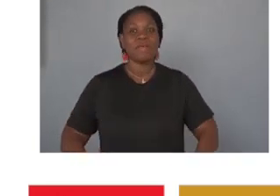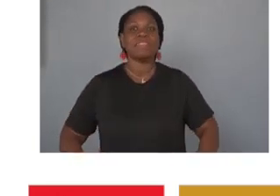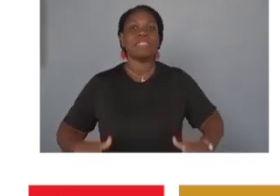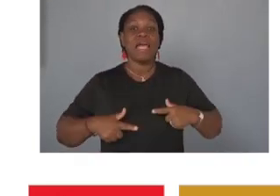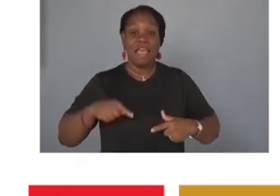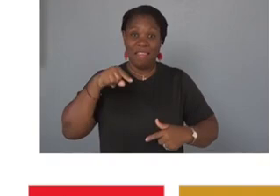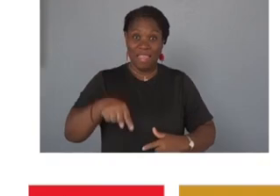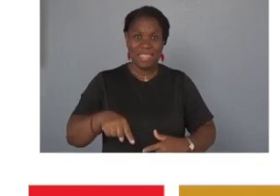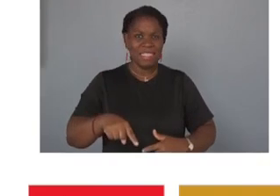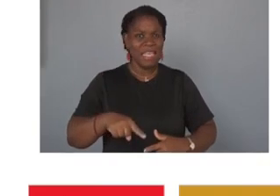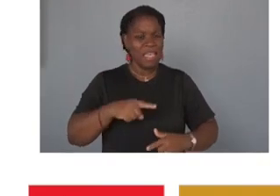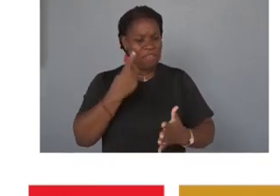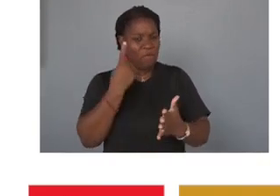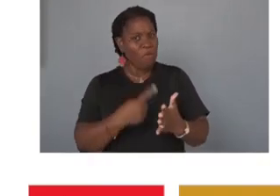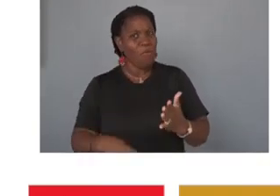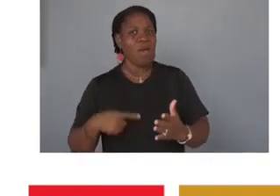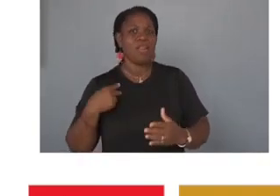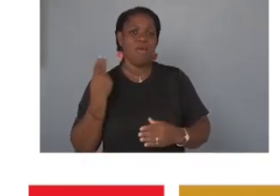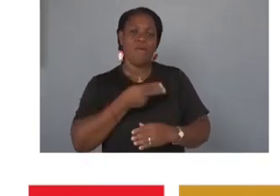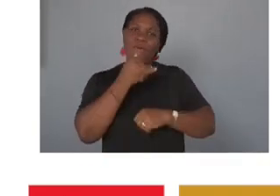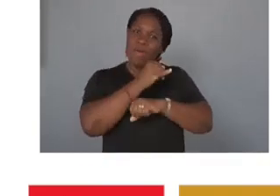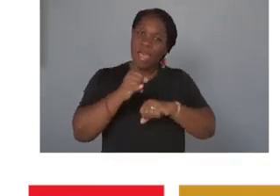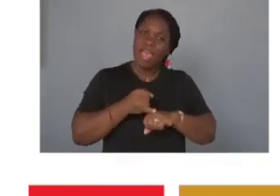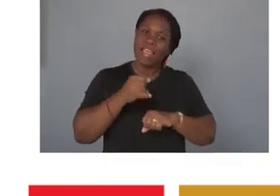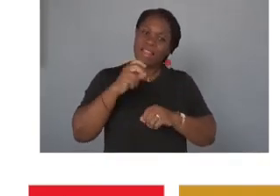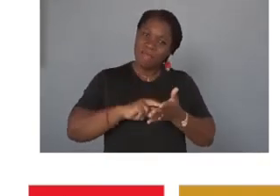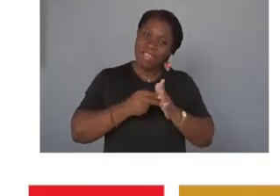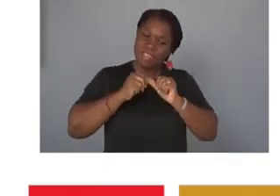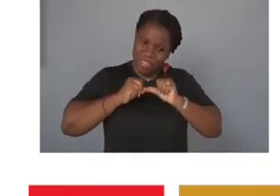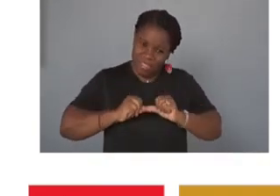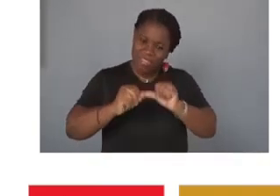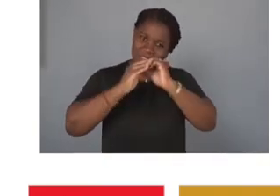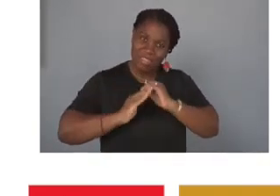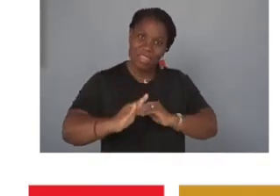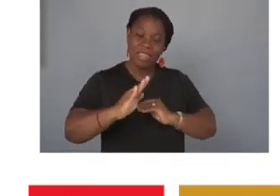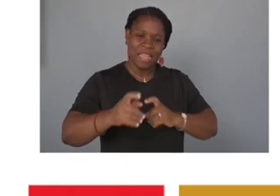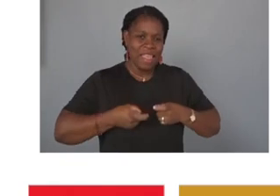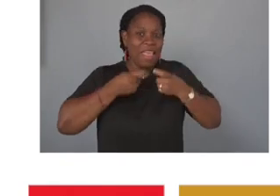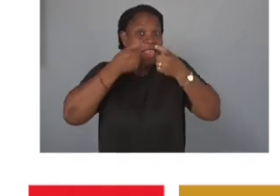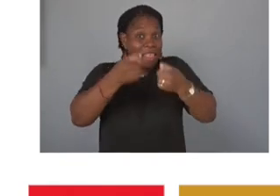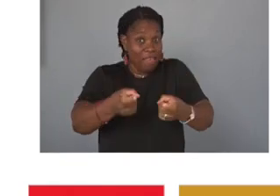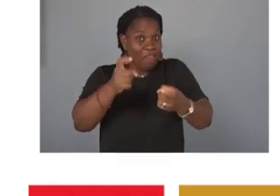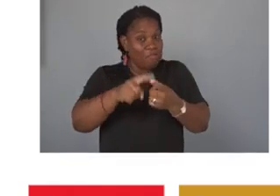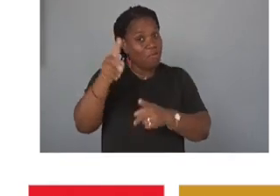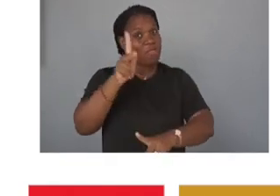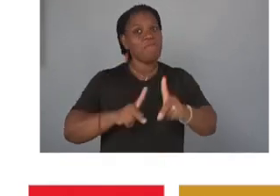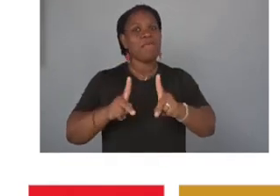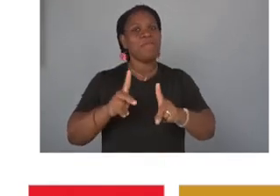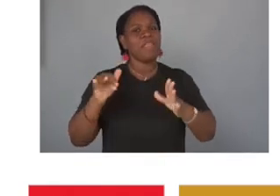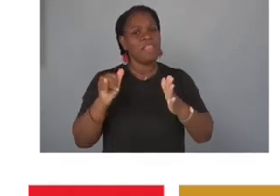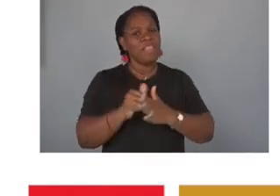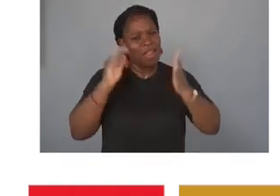This is the crux of our Sustainable Island State Agenda, a remarkable gift to our nation that